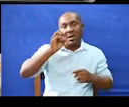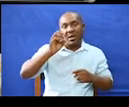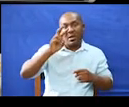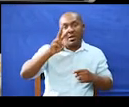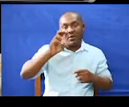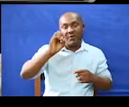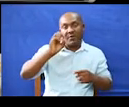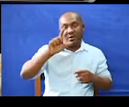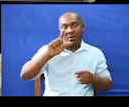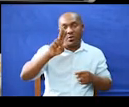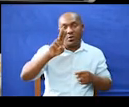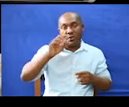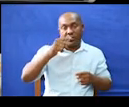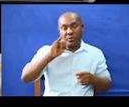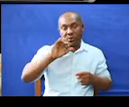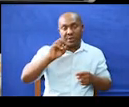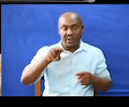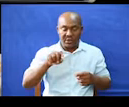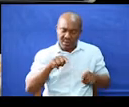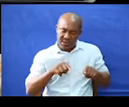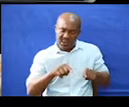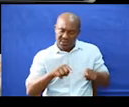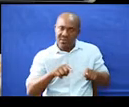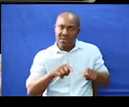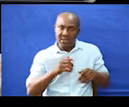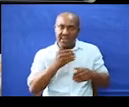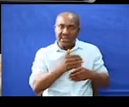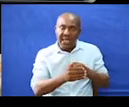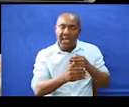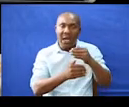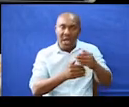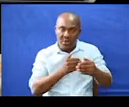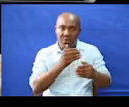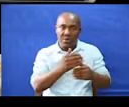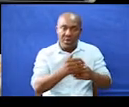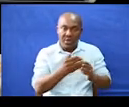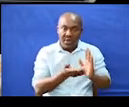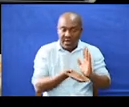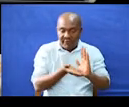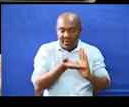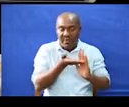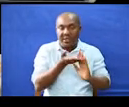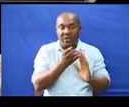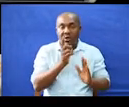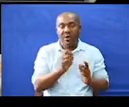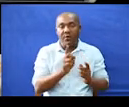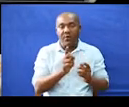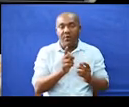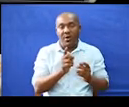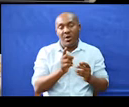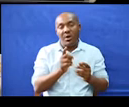Evolution is the gradual development of an organism from simple